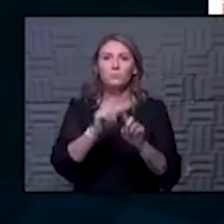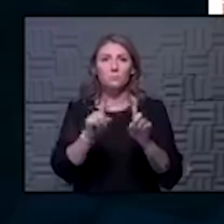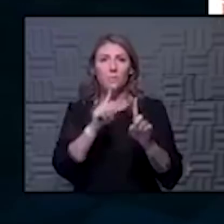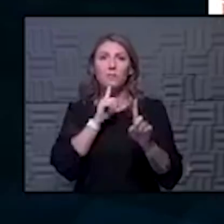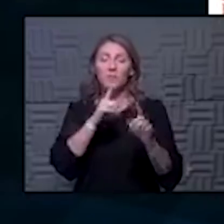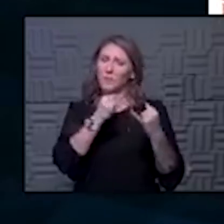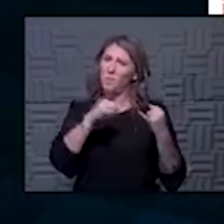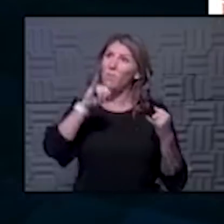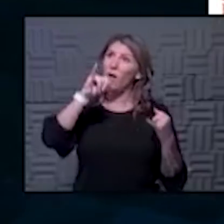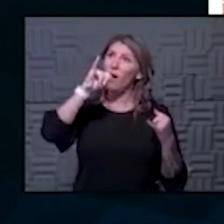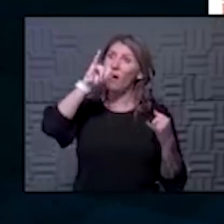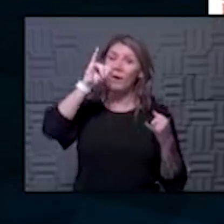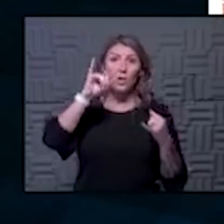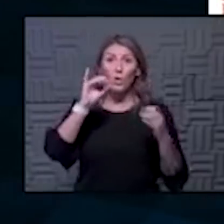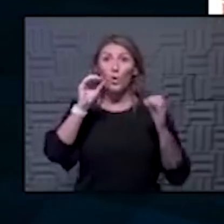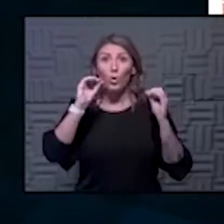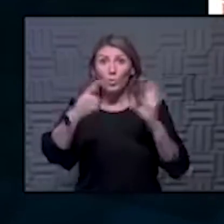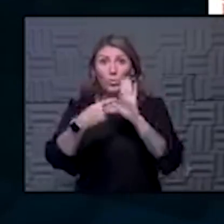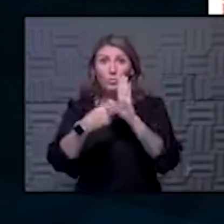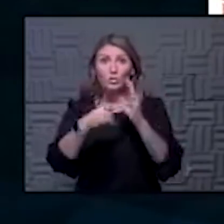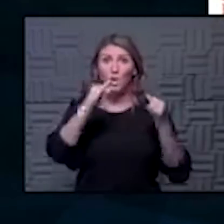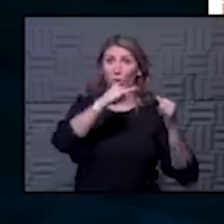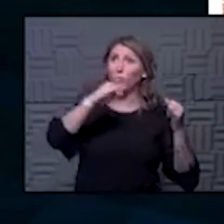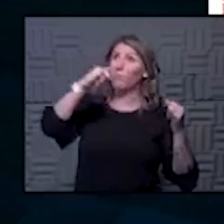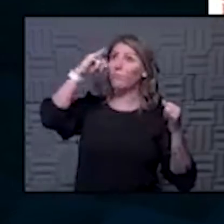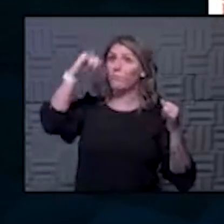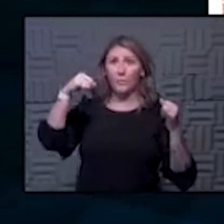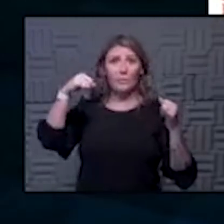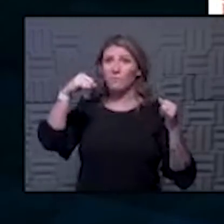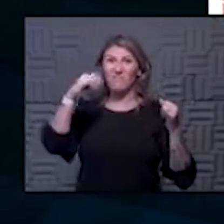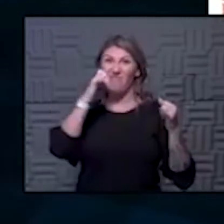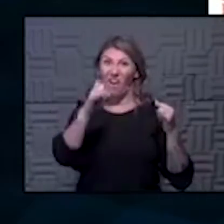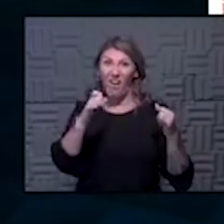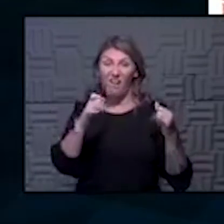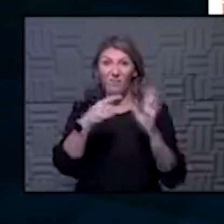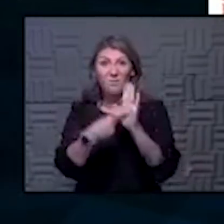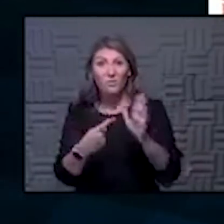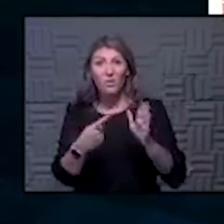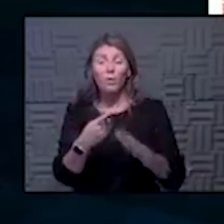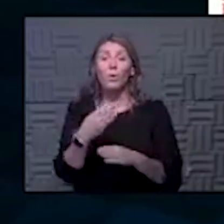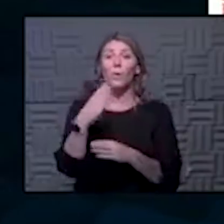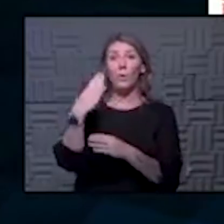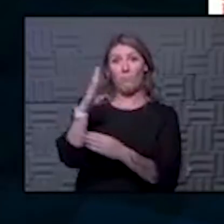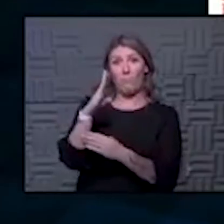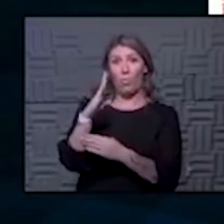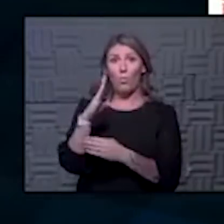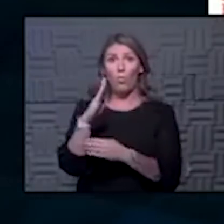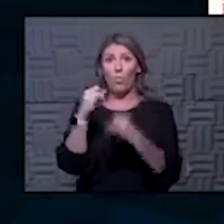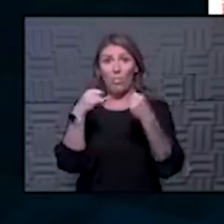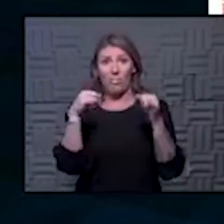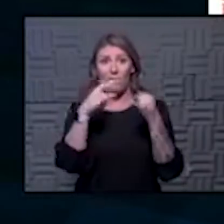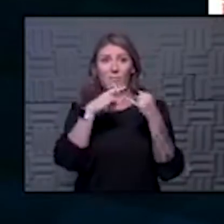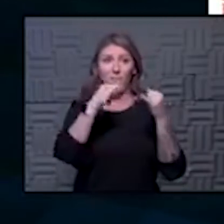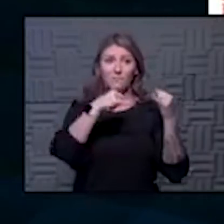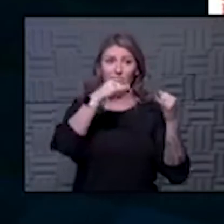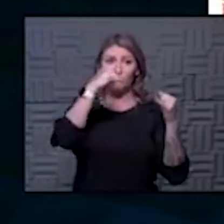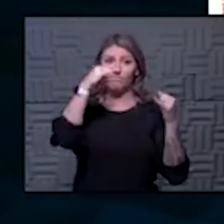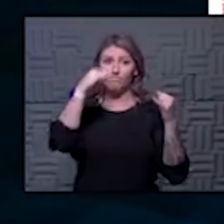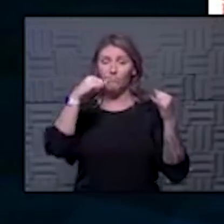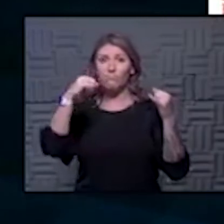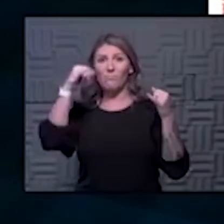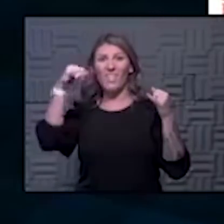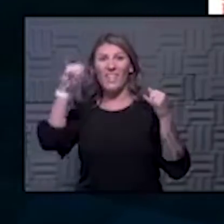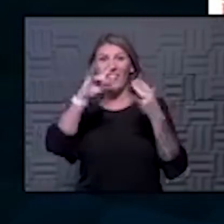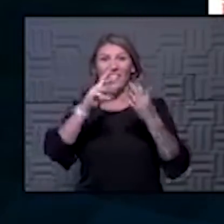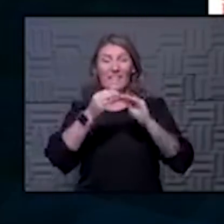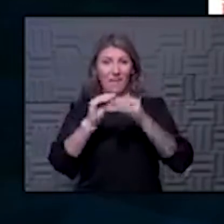steep and not showing any signs of trending down. And the blue line is the number of patients in the hospital, the